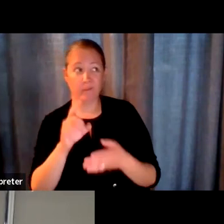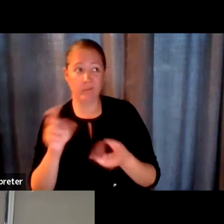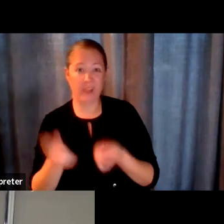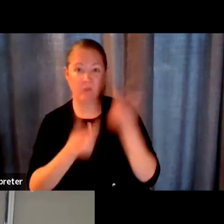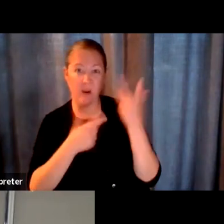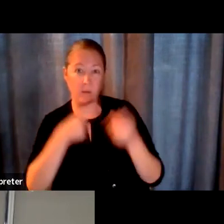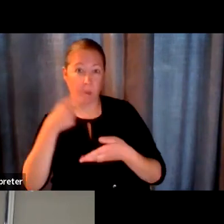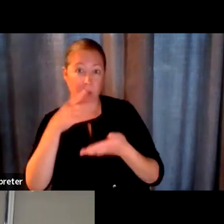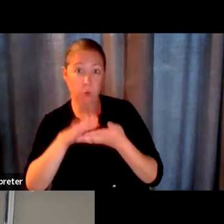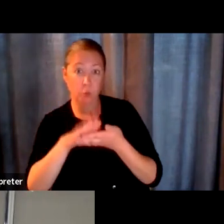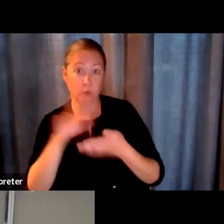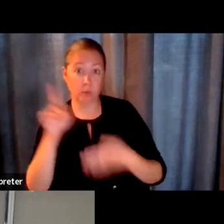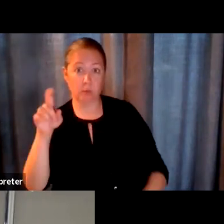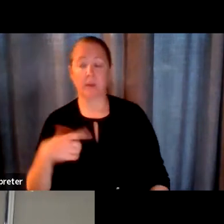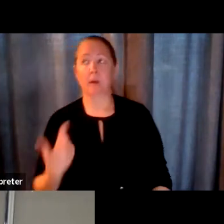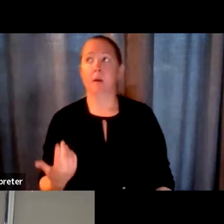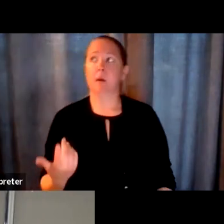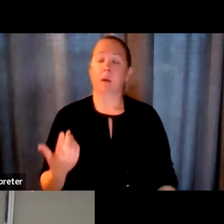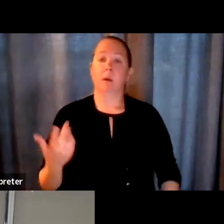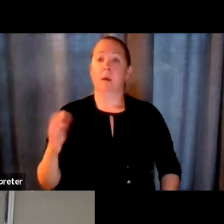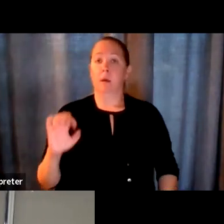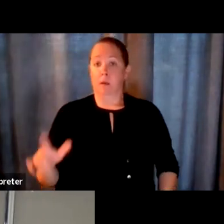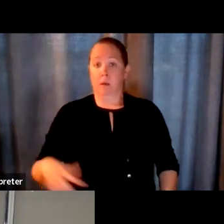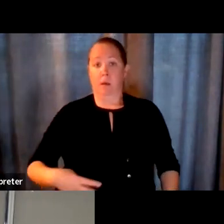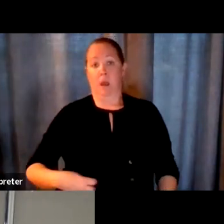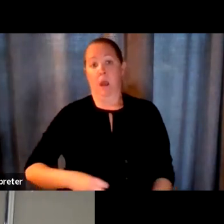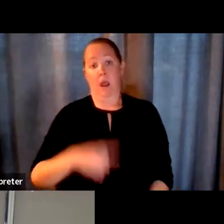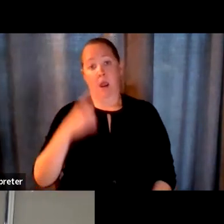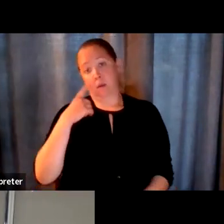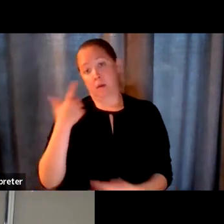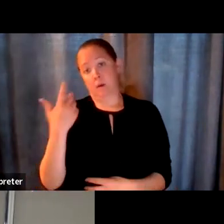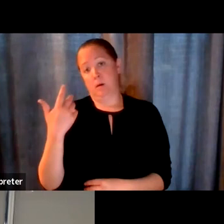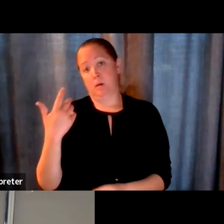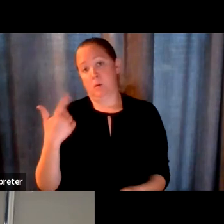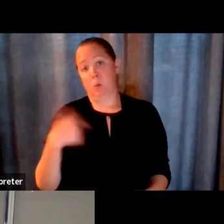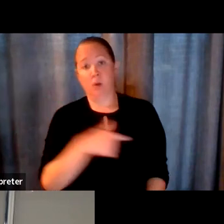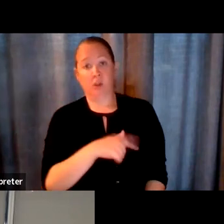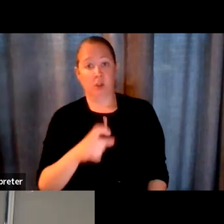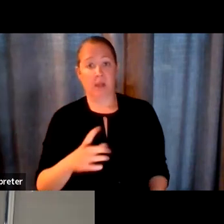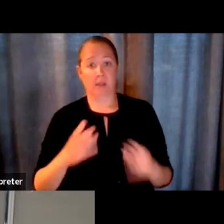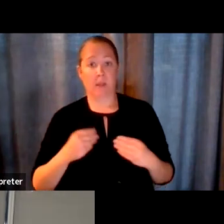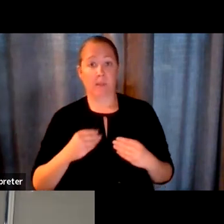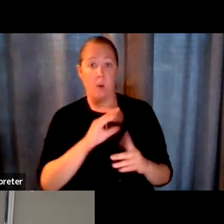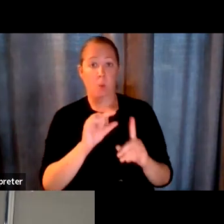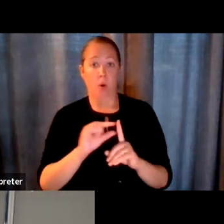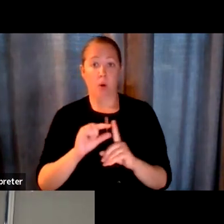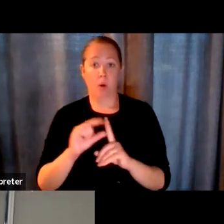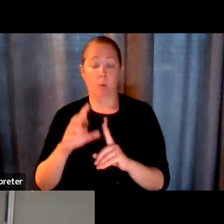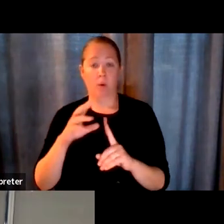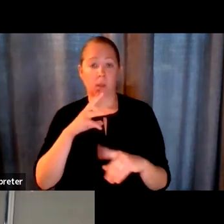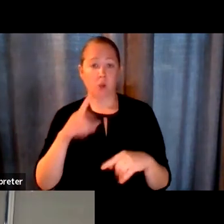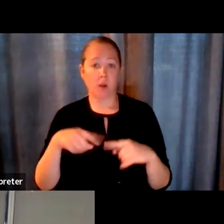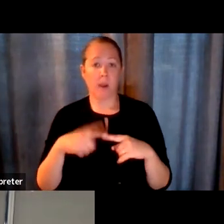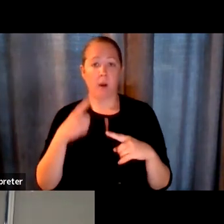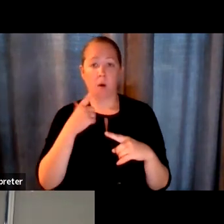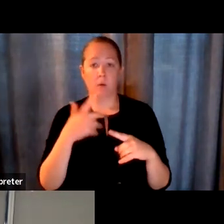think we need to take them at their word. I think that we should be taking them at their word when they say things about reproductive justice, and when